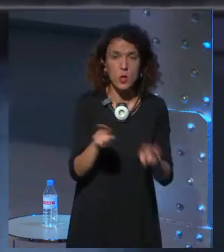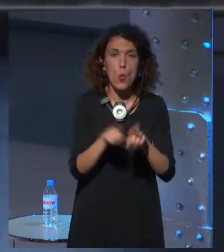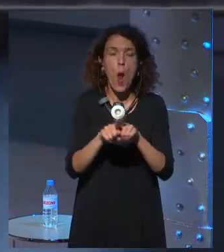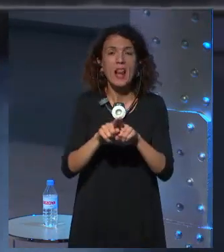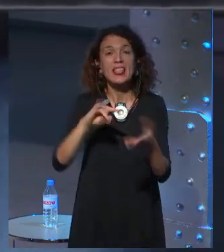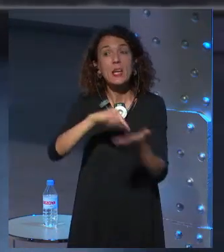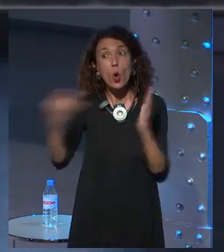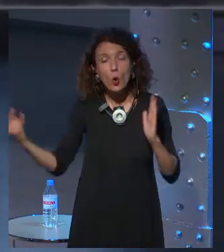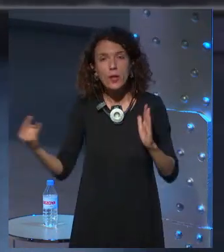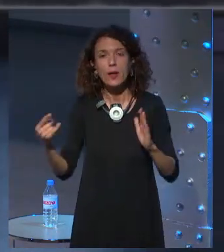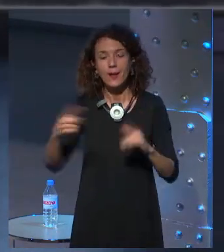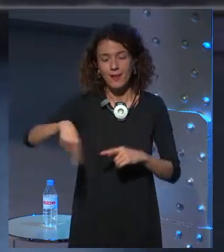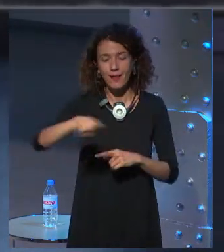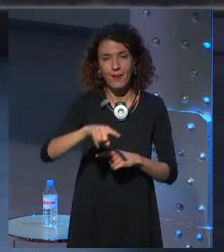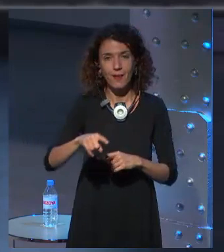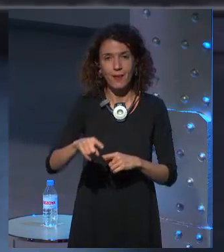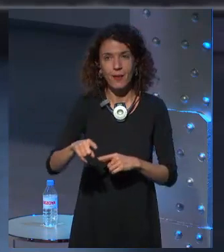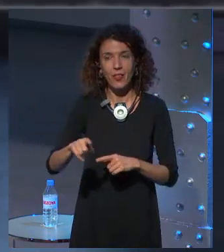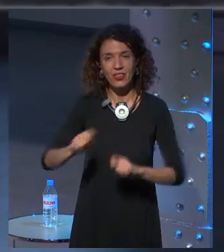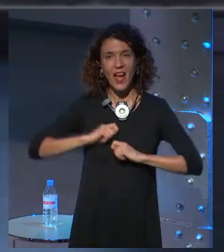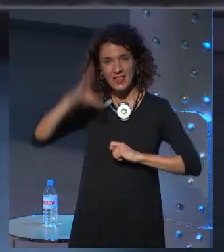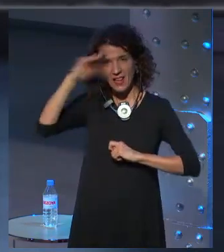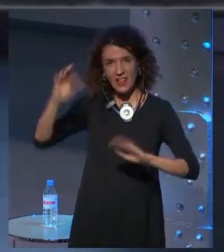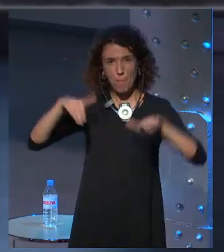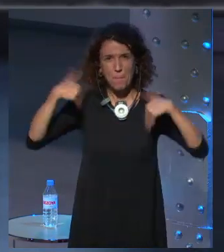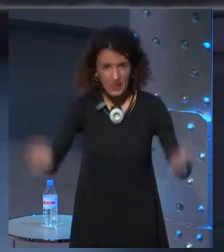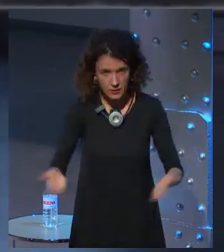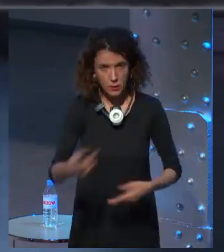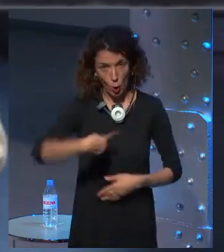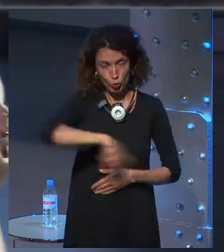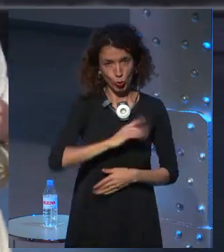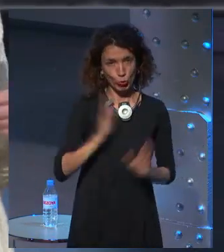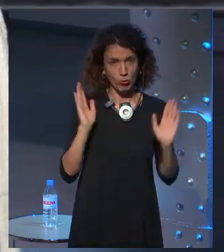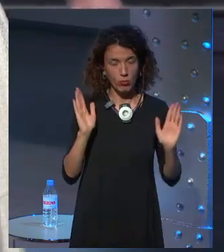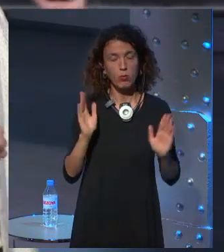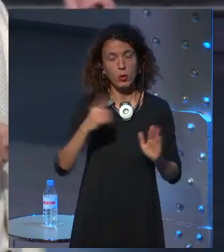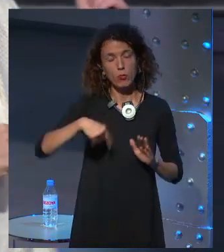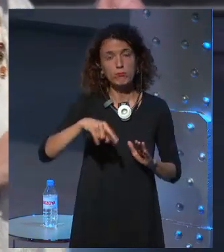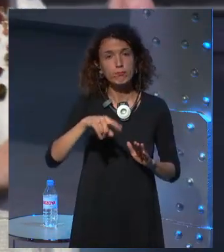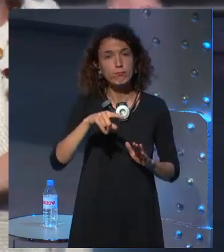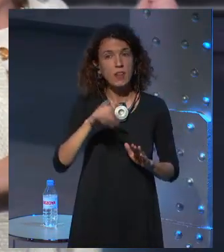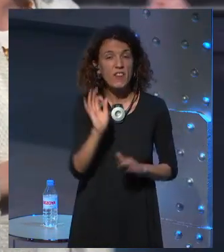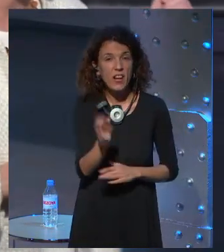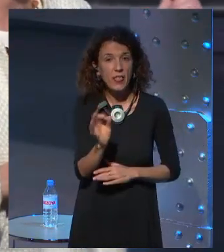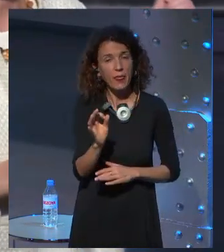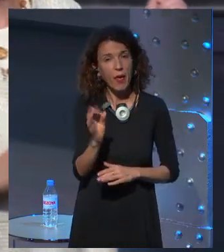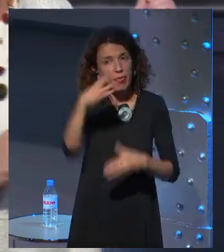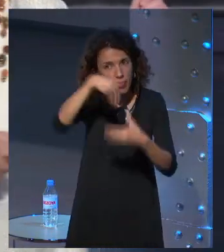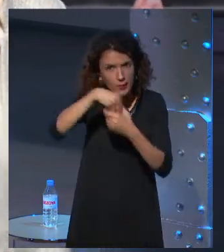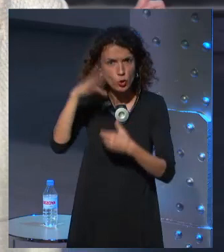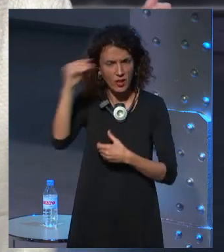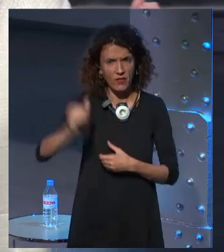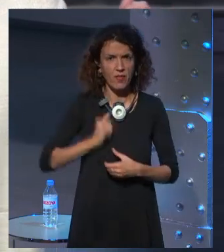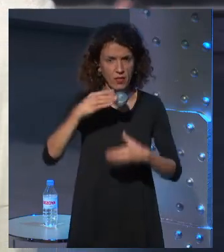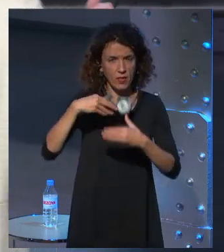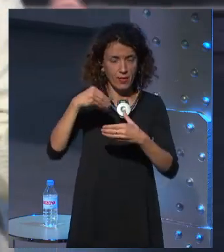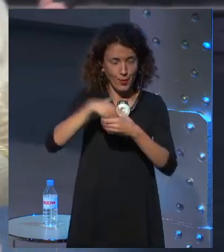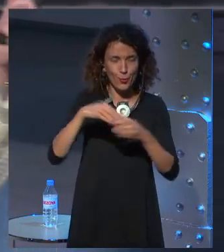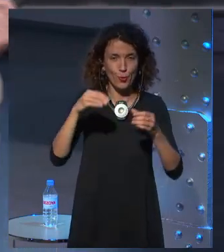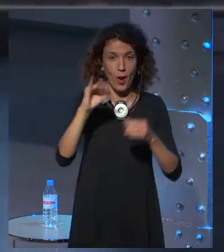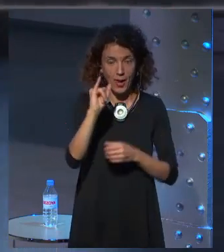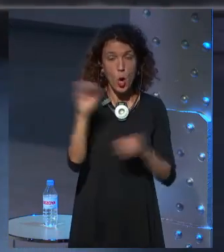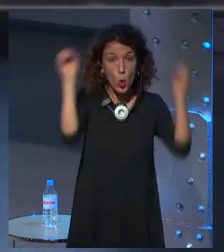us smarter. So we're already deeply engaged with artificial intelligence. Google is artificial intelligence, right?